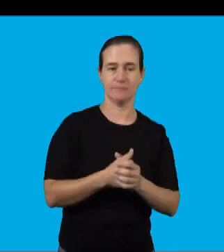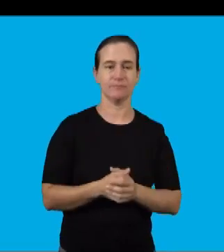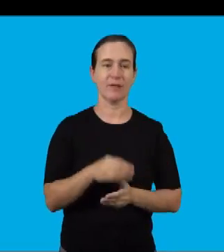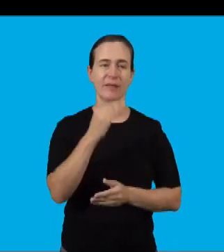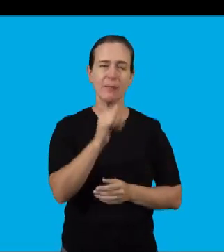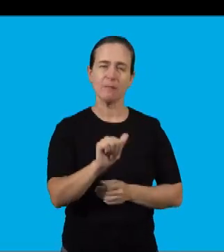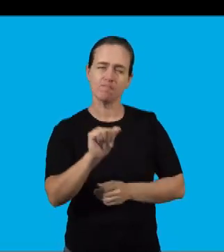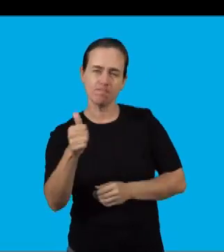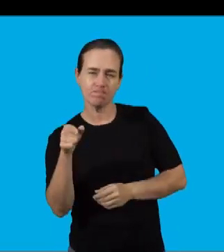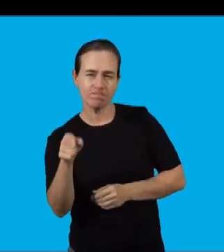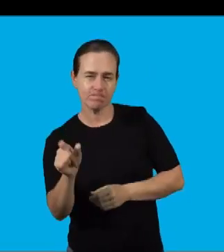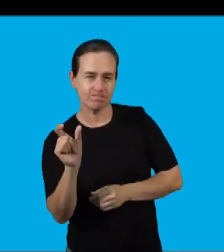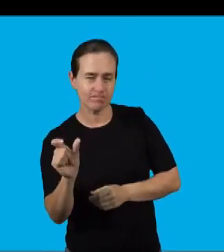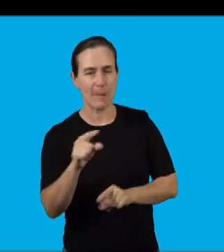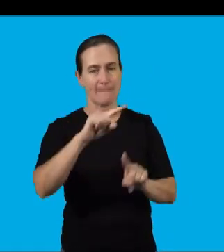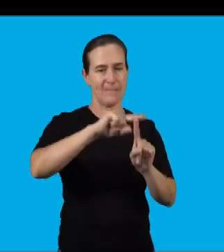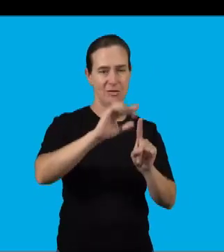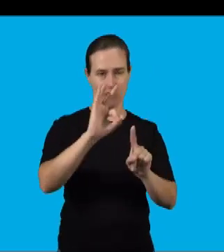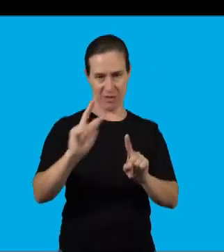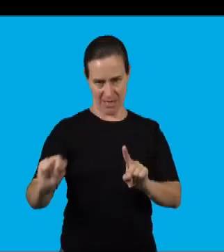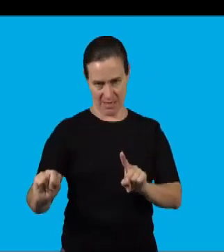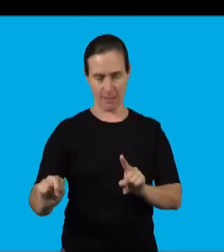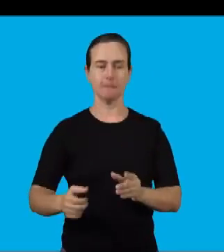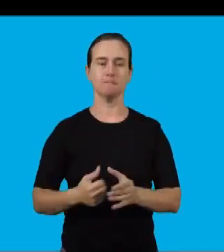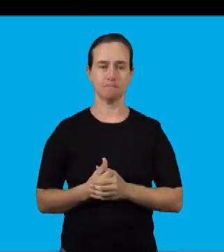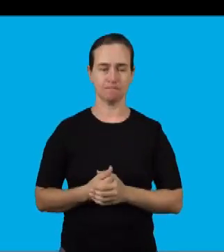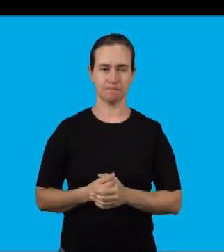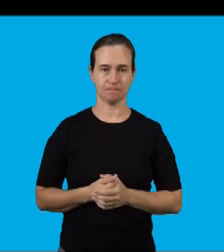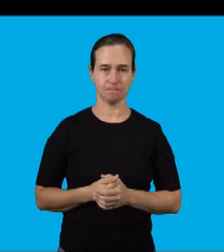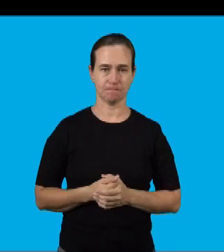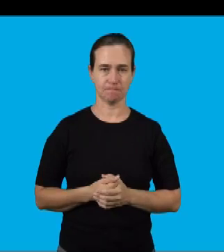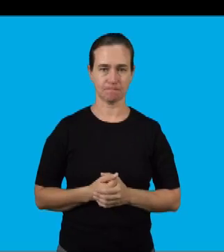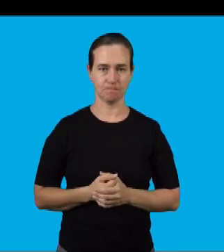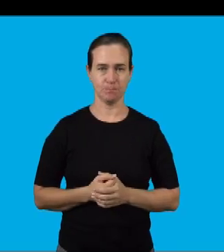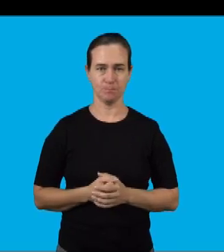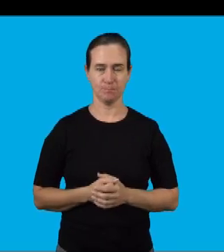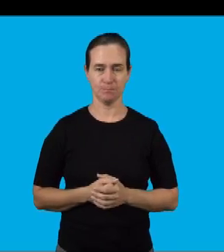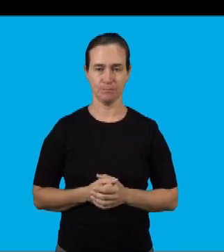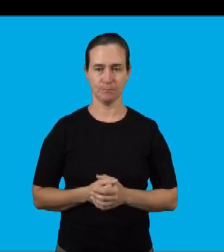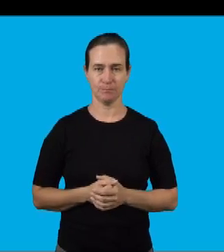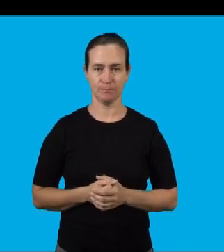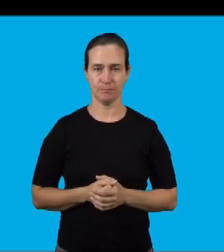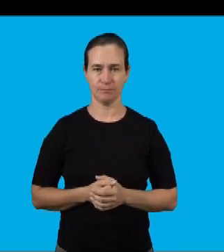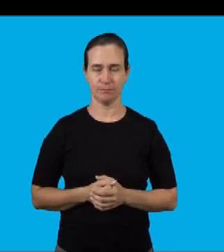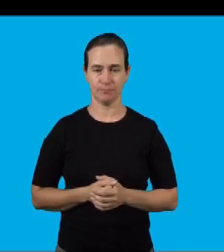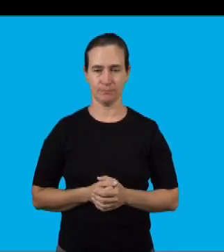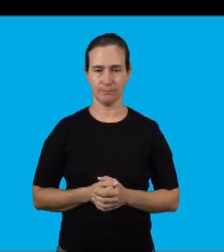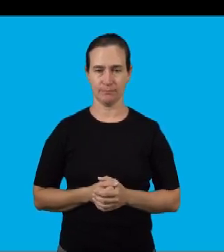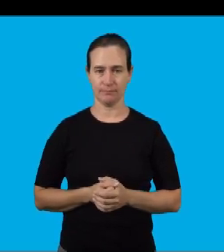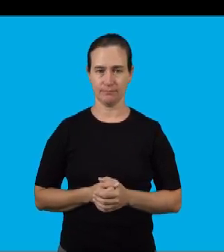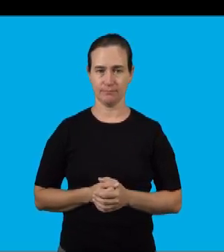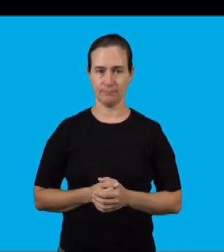be plus a 3n. Okay, so that's Sn is equals to 6n